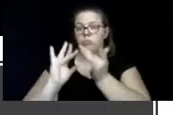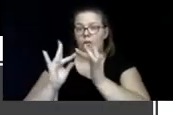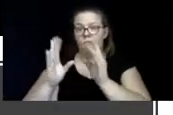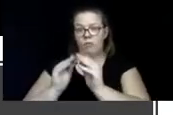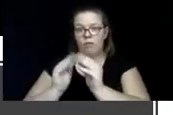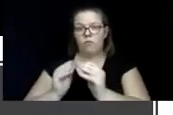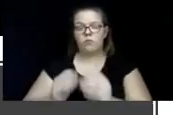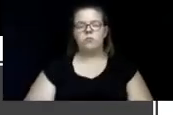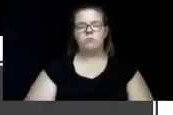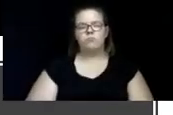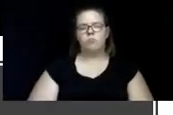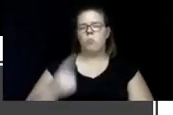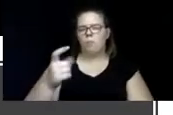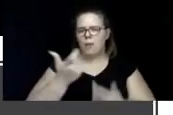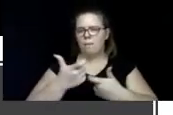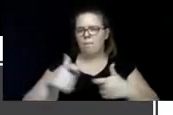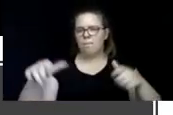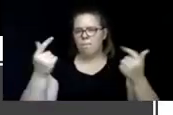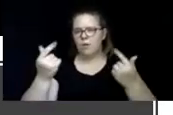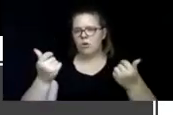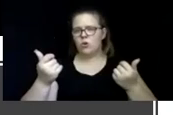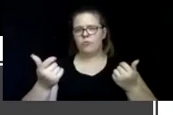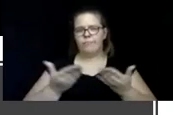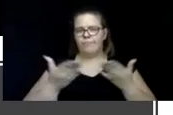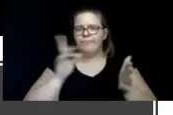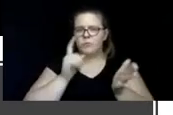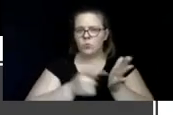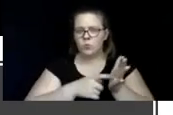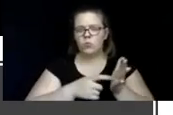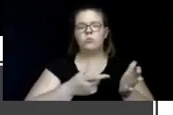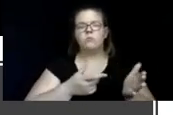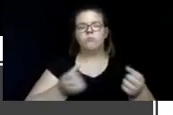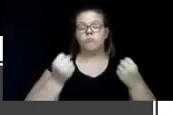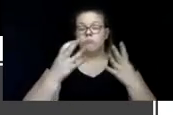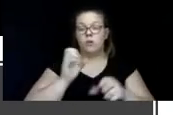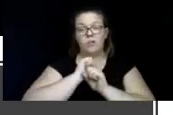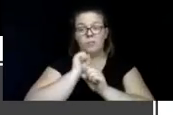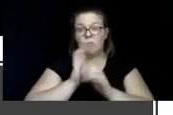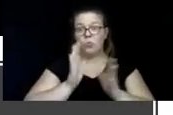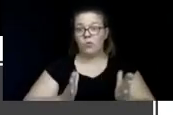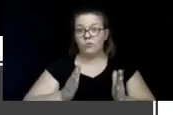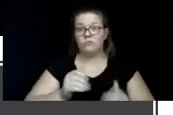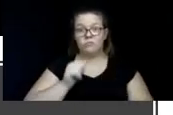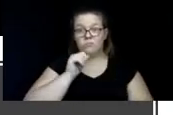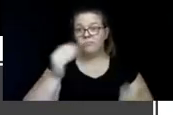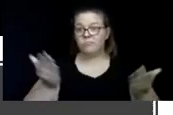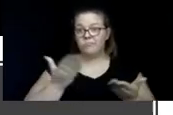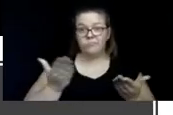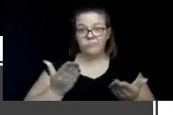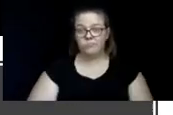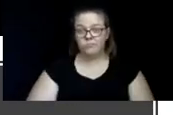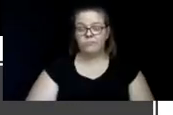Probably one of the bigger things that you noticed walking around the VA was a lot of the employees weren't here. Most of